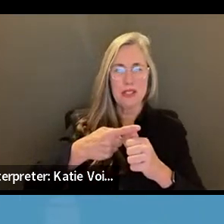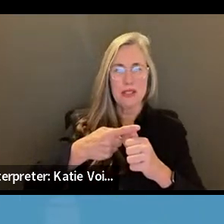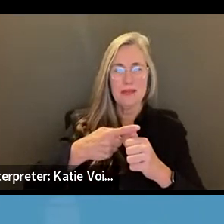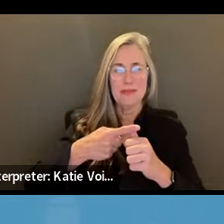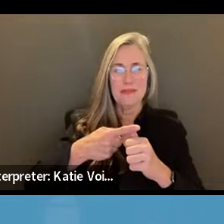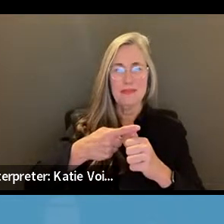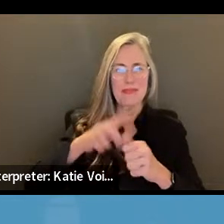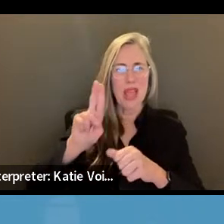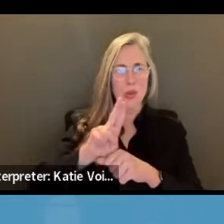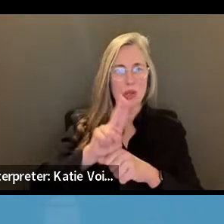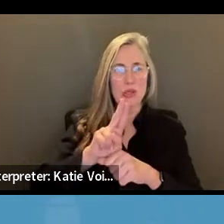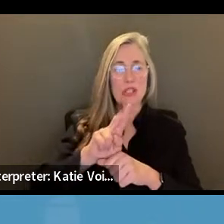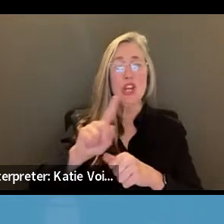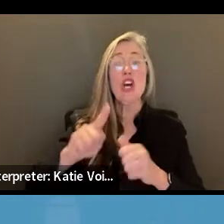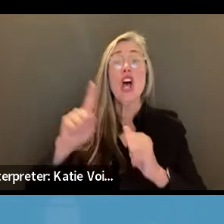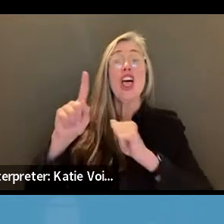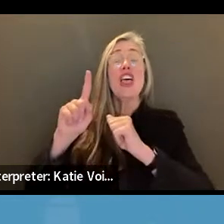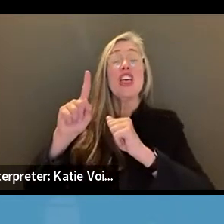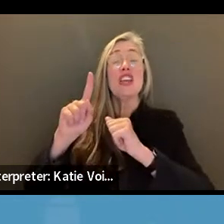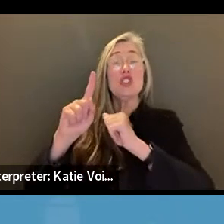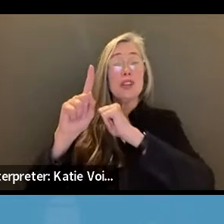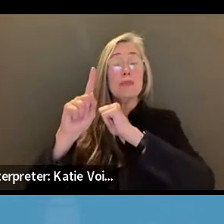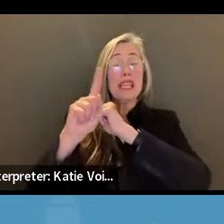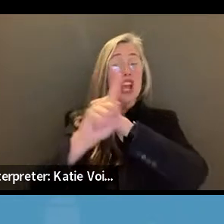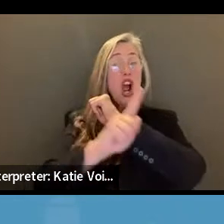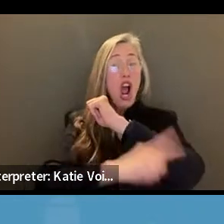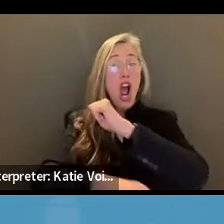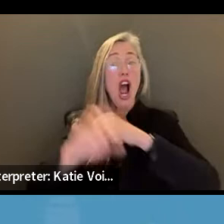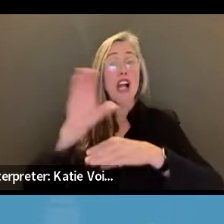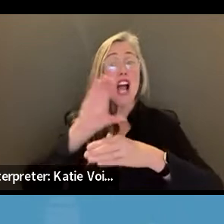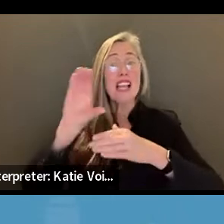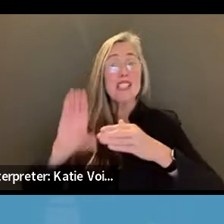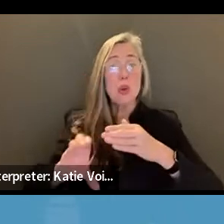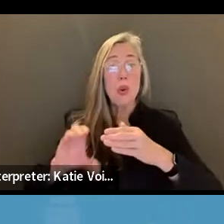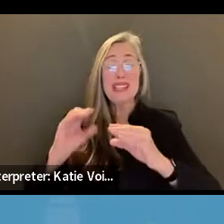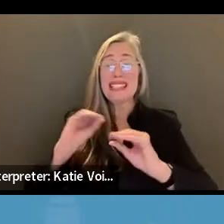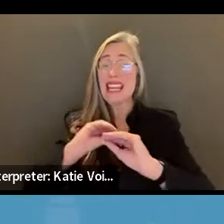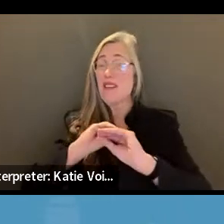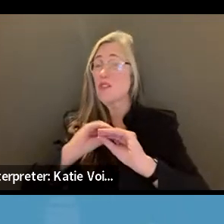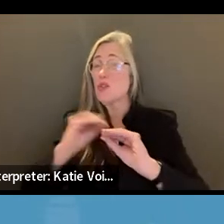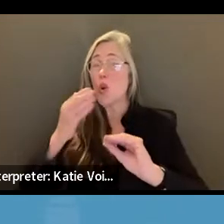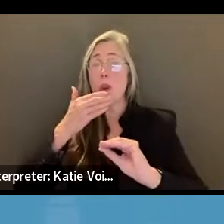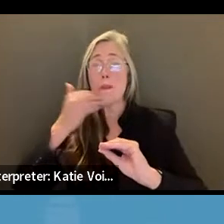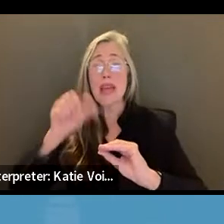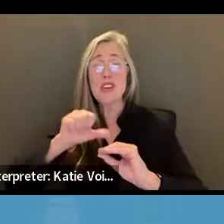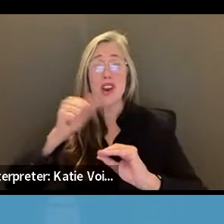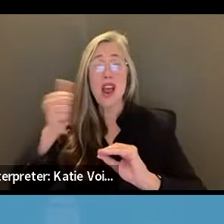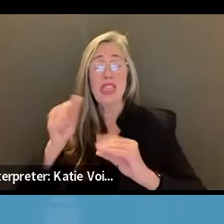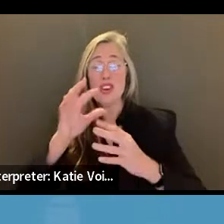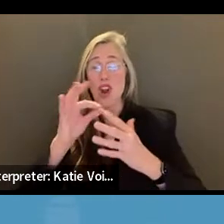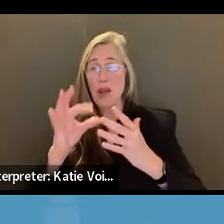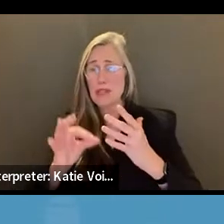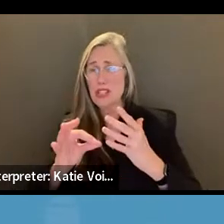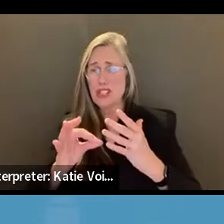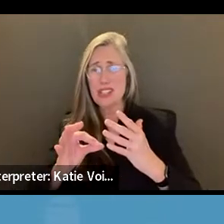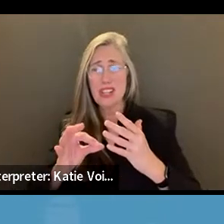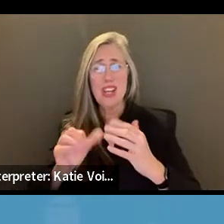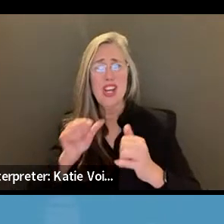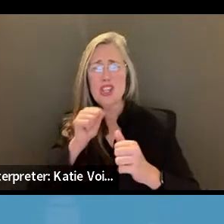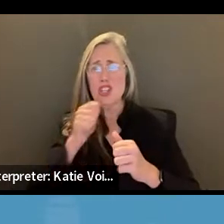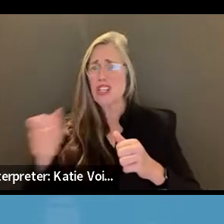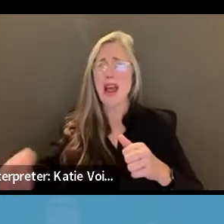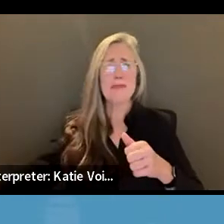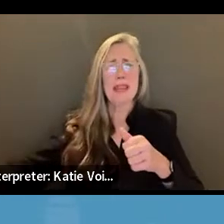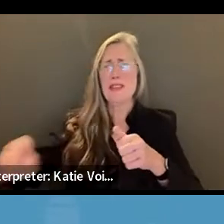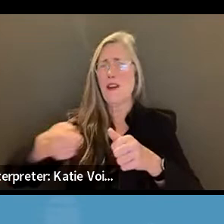to. It should be a consequence that we use when there are no better options on the table. It should not be a consequence of first